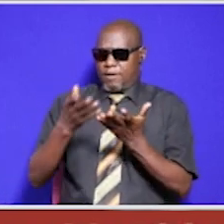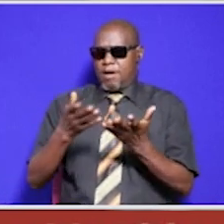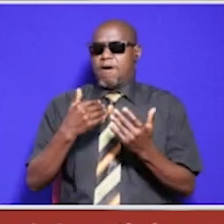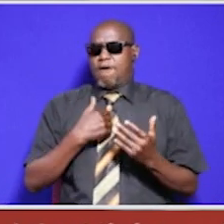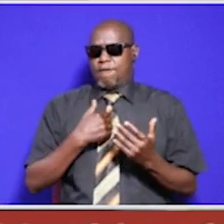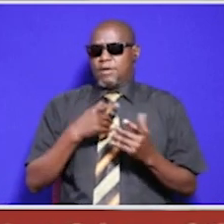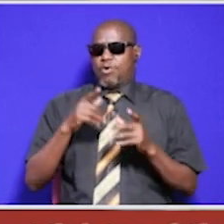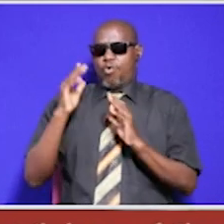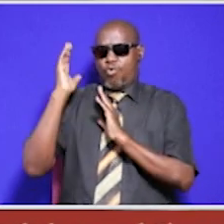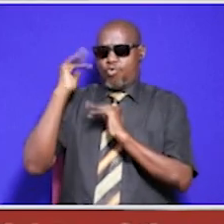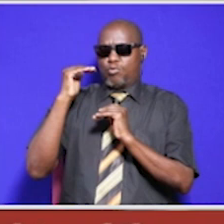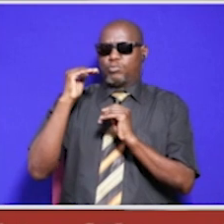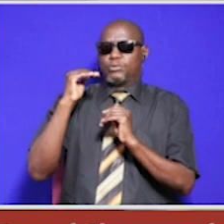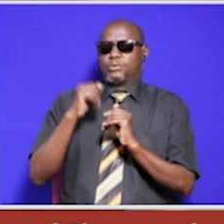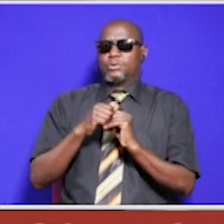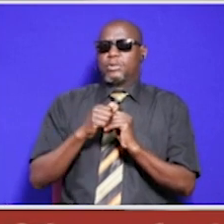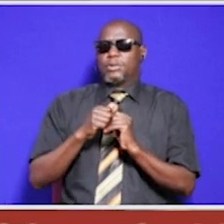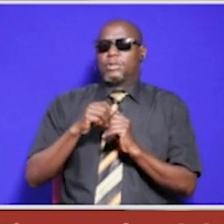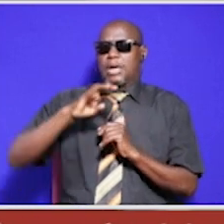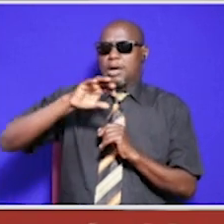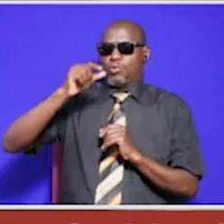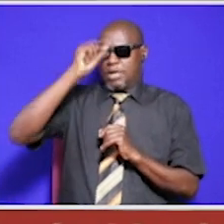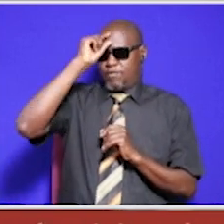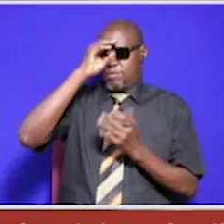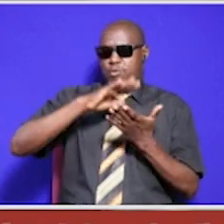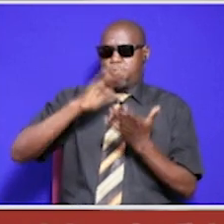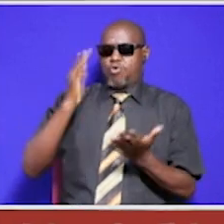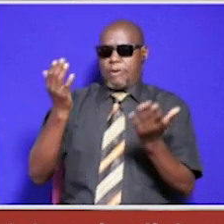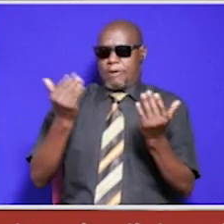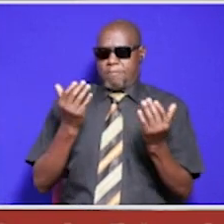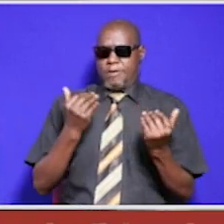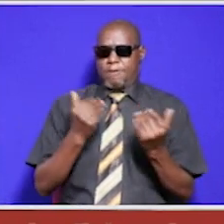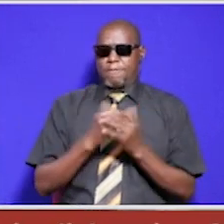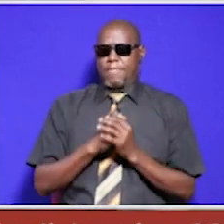to get more scholarships coming from the county government and also from the NGCDF.